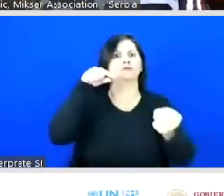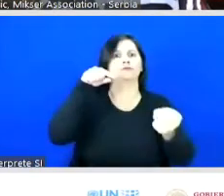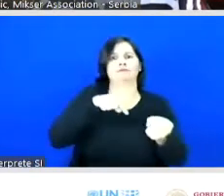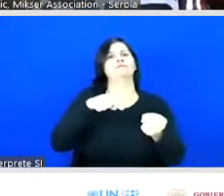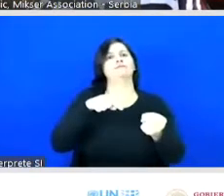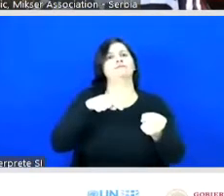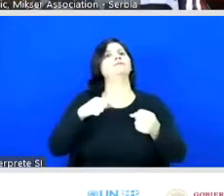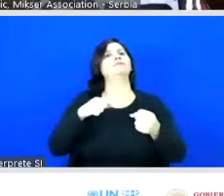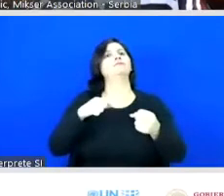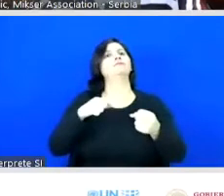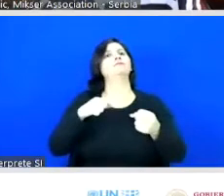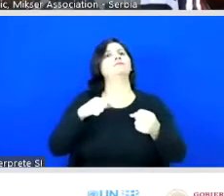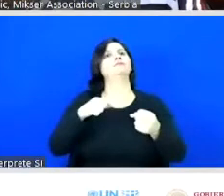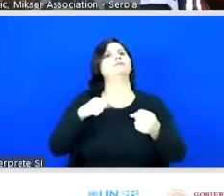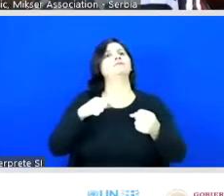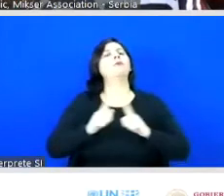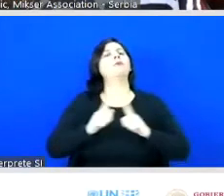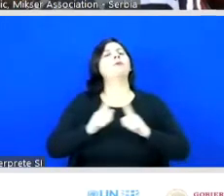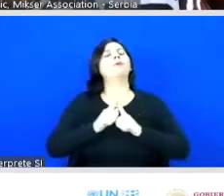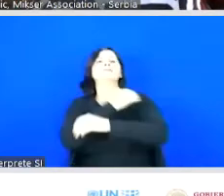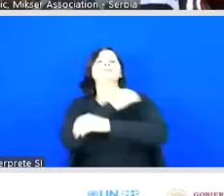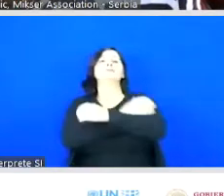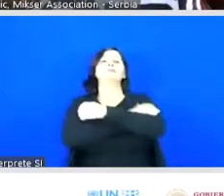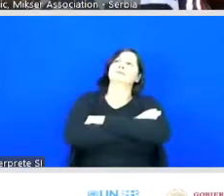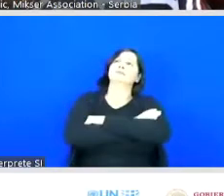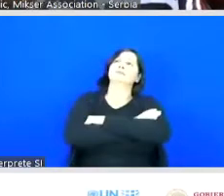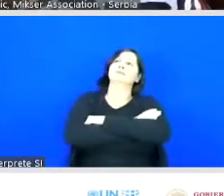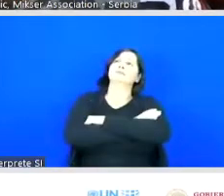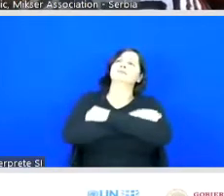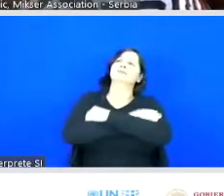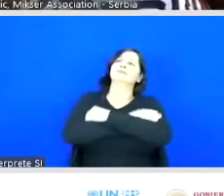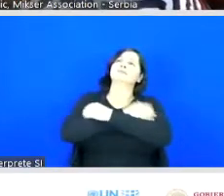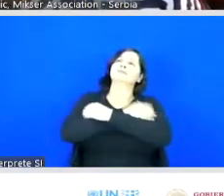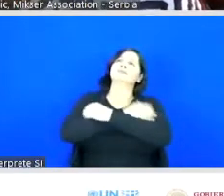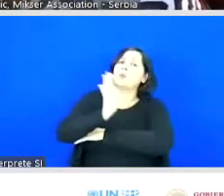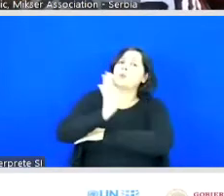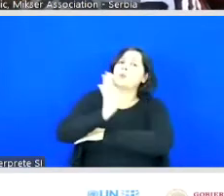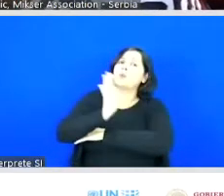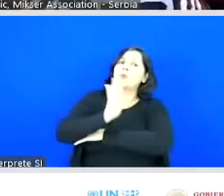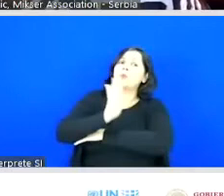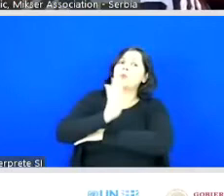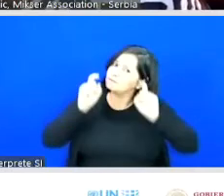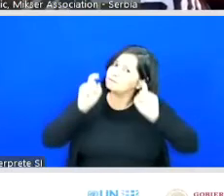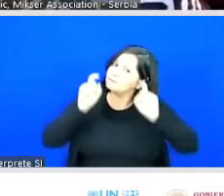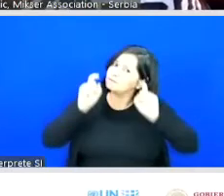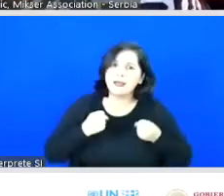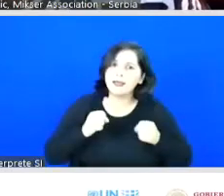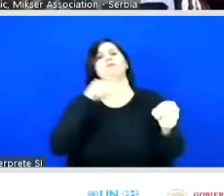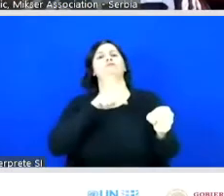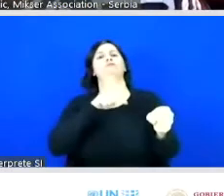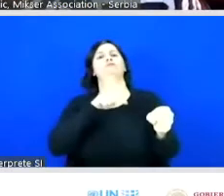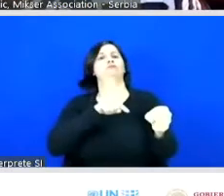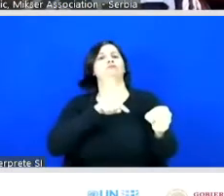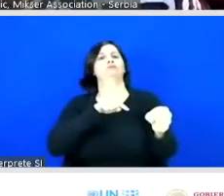with climate action. So therefore they need to be supported. They need to be, you know, given space to try out their